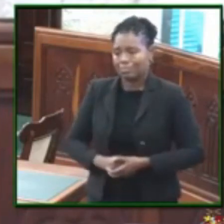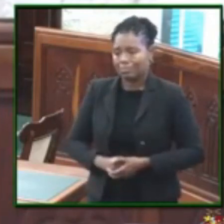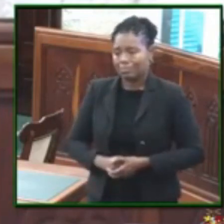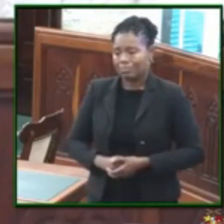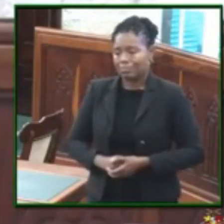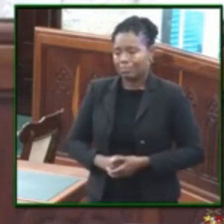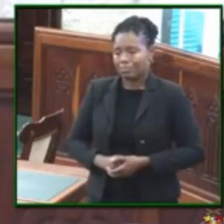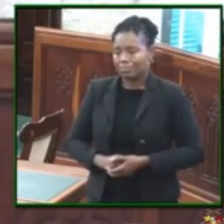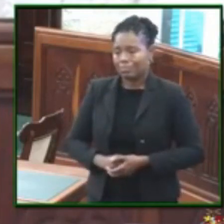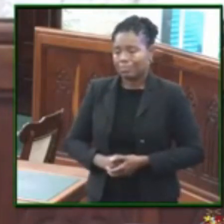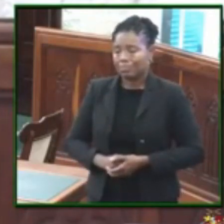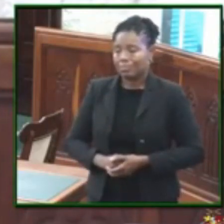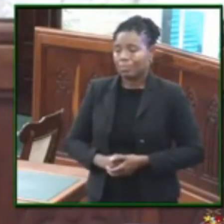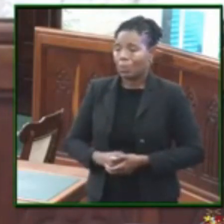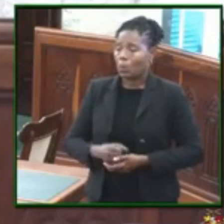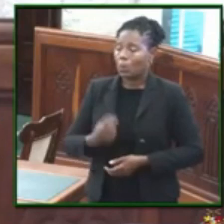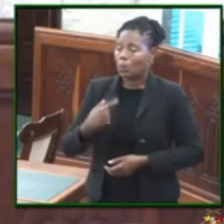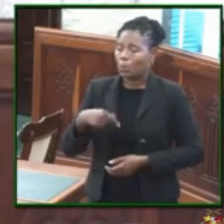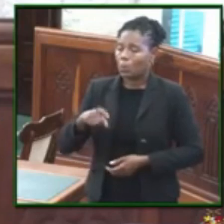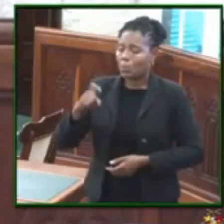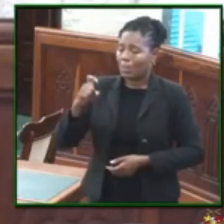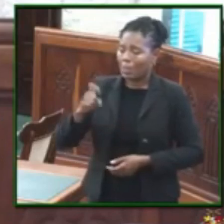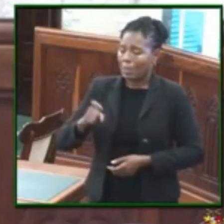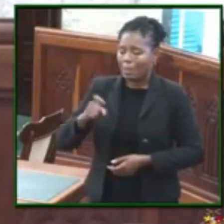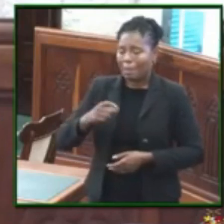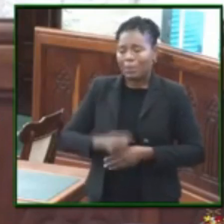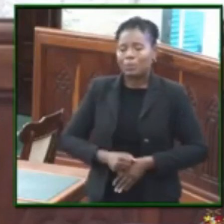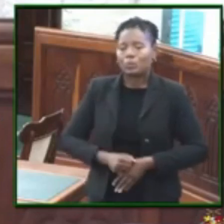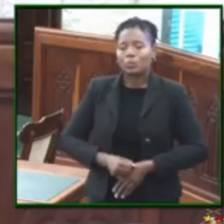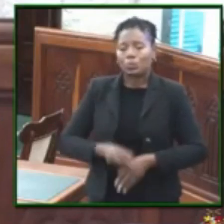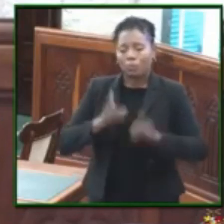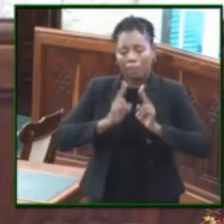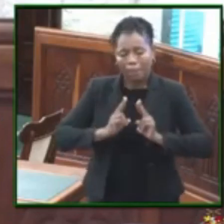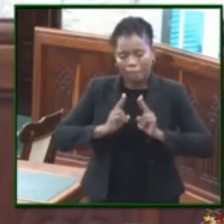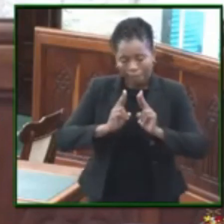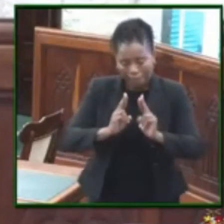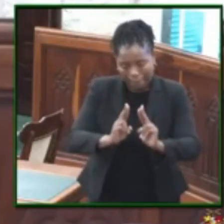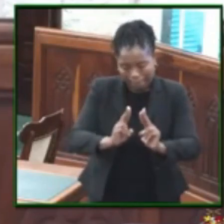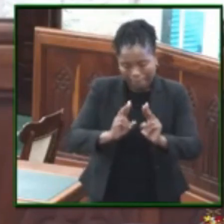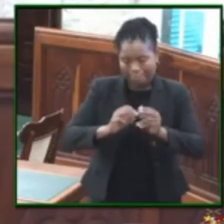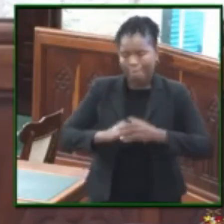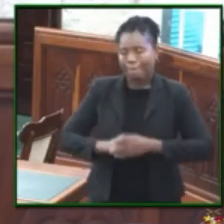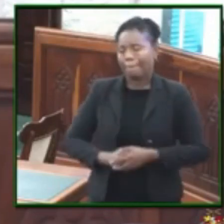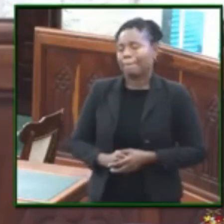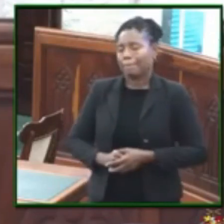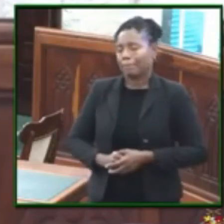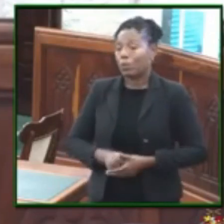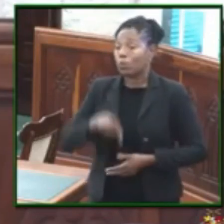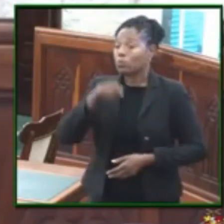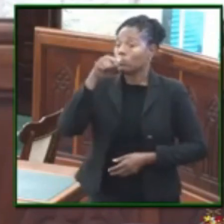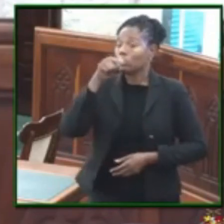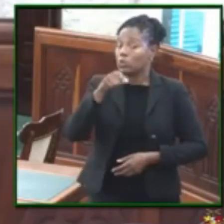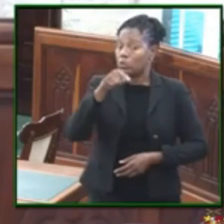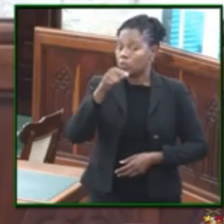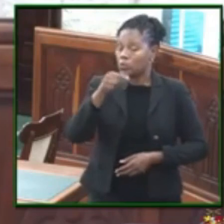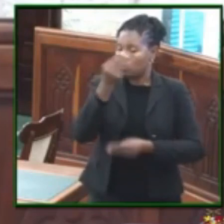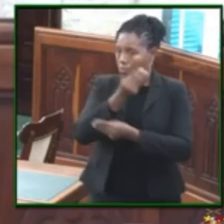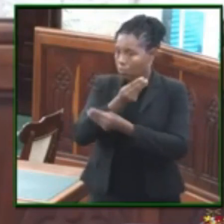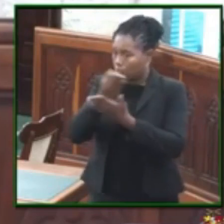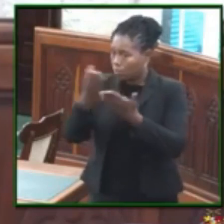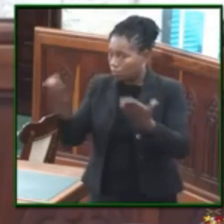And all of us must be so poor as to do her reverence. And it was she who made the